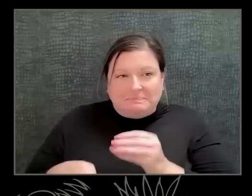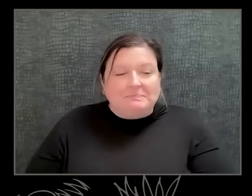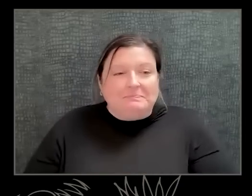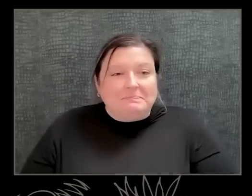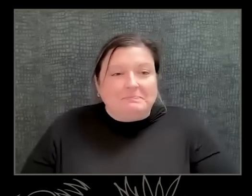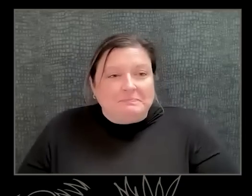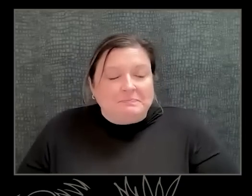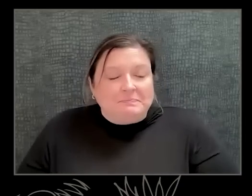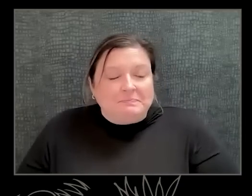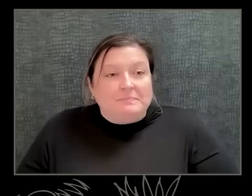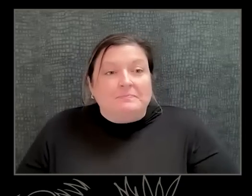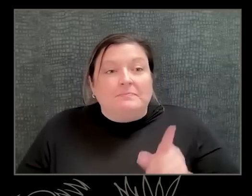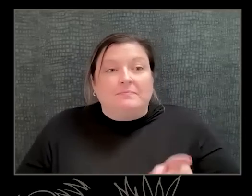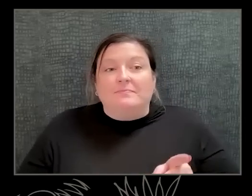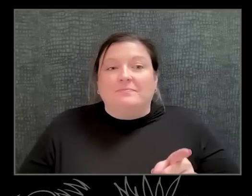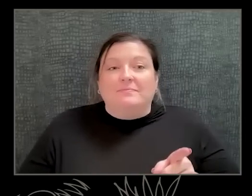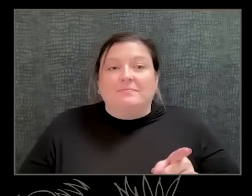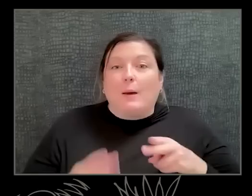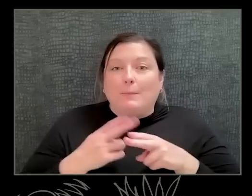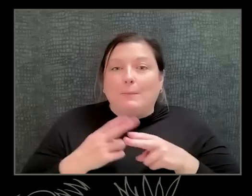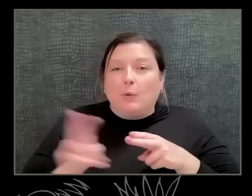So, a brief aside.